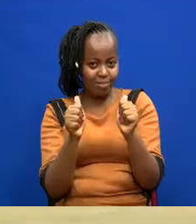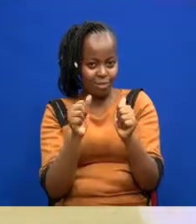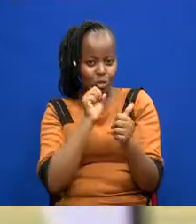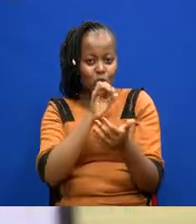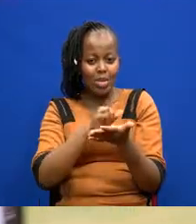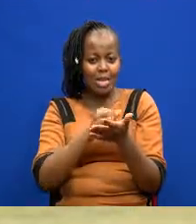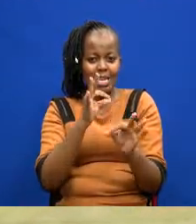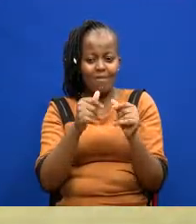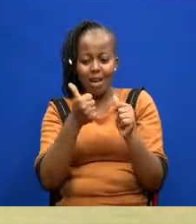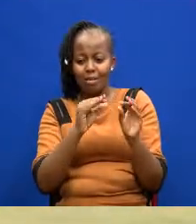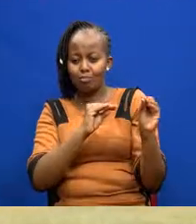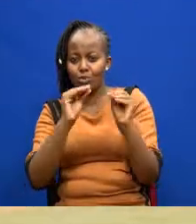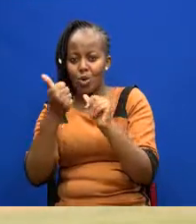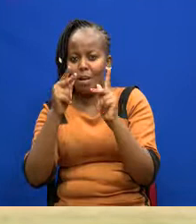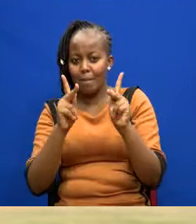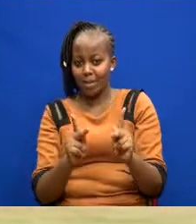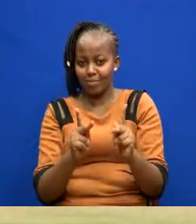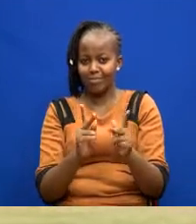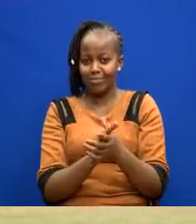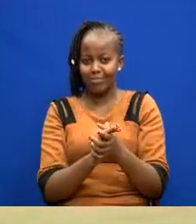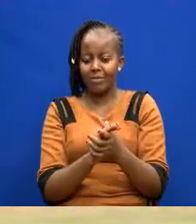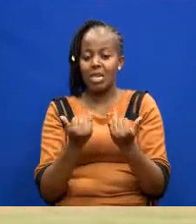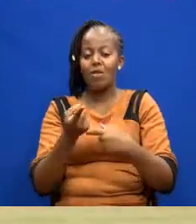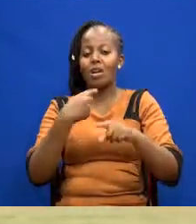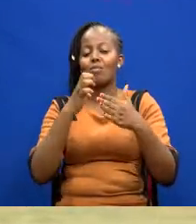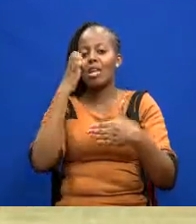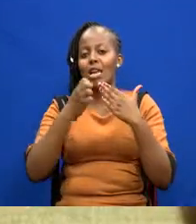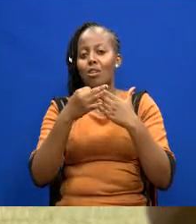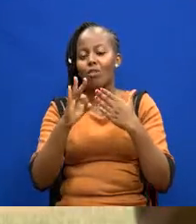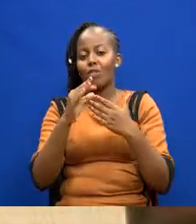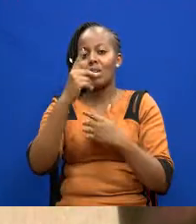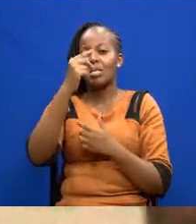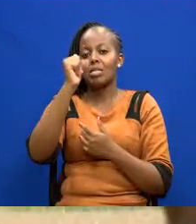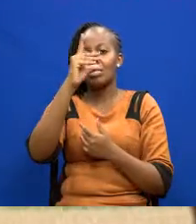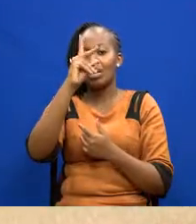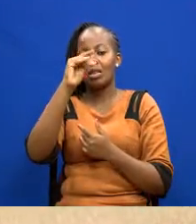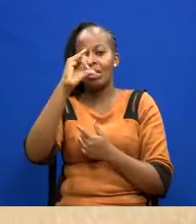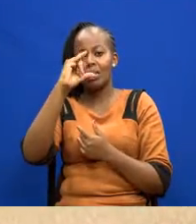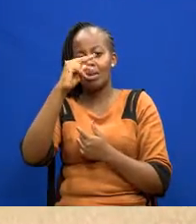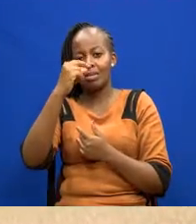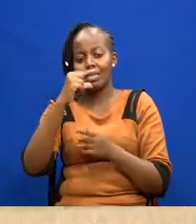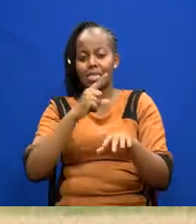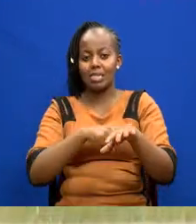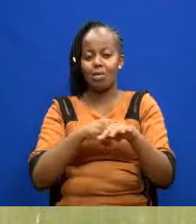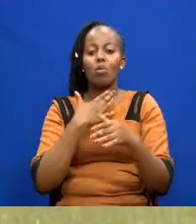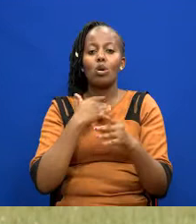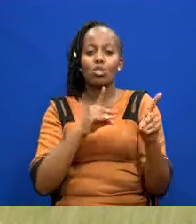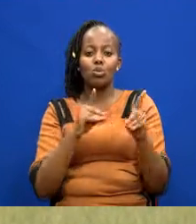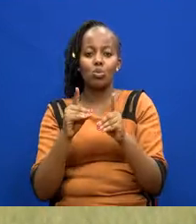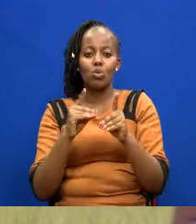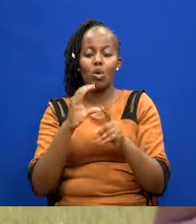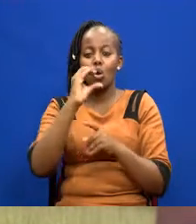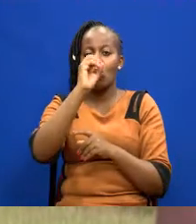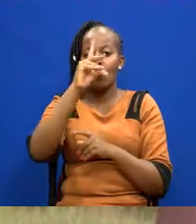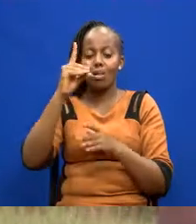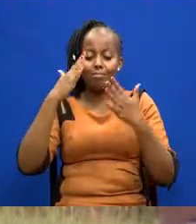We have come to the end of the tackling session. We now want to do a cool down. It is very necessary